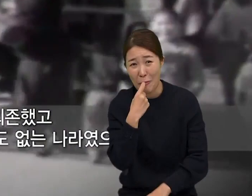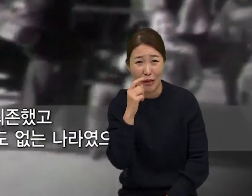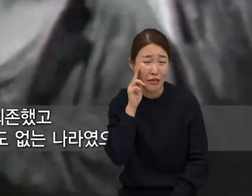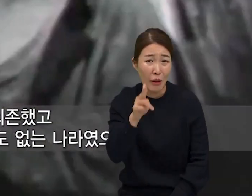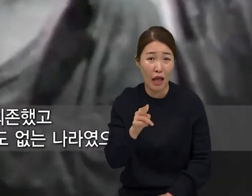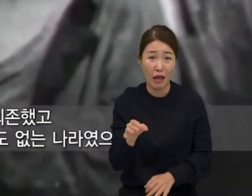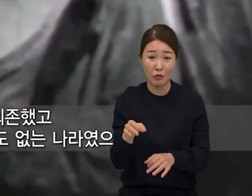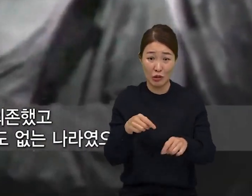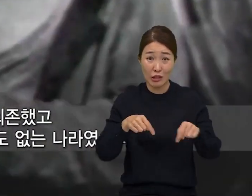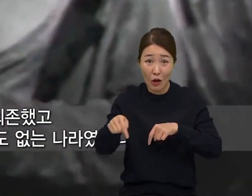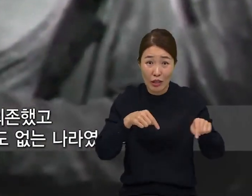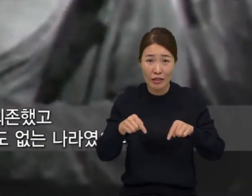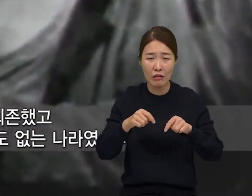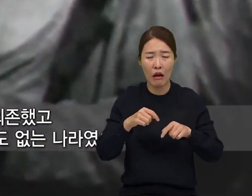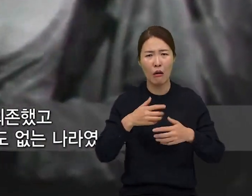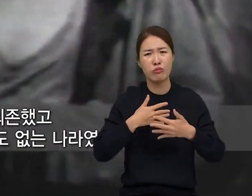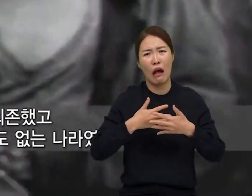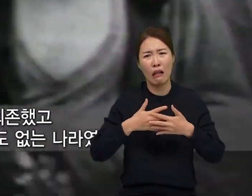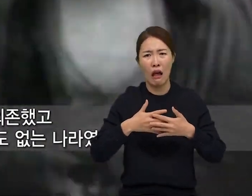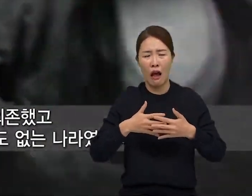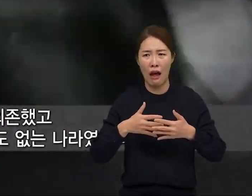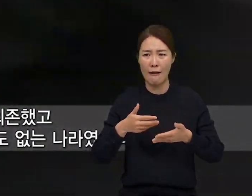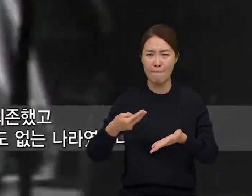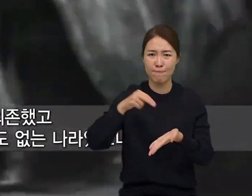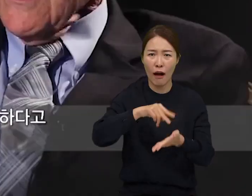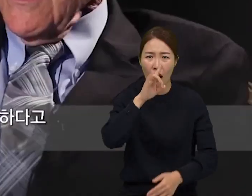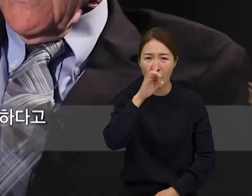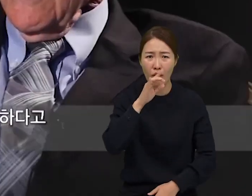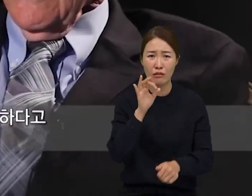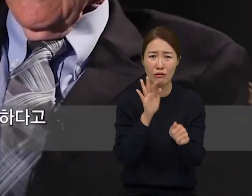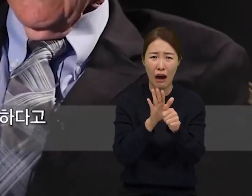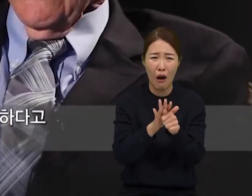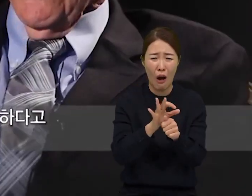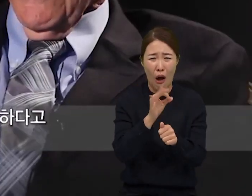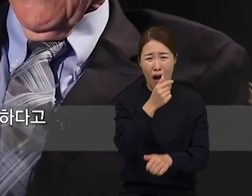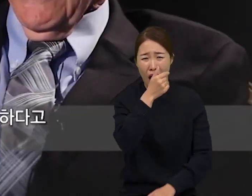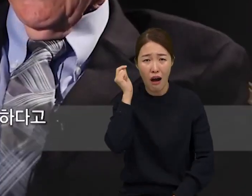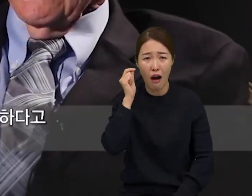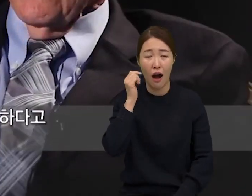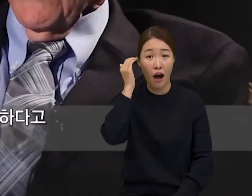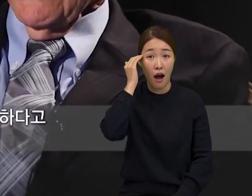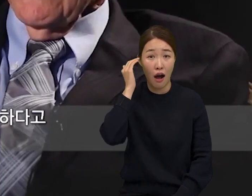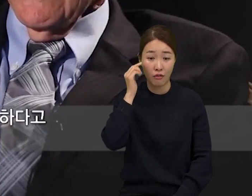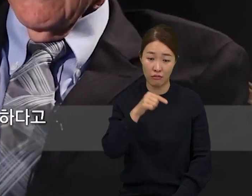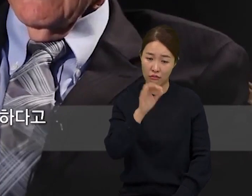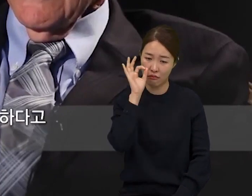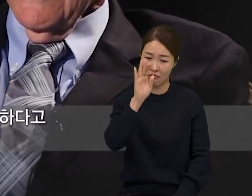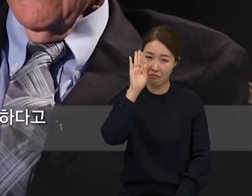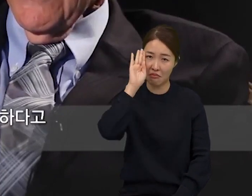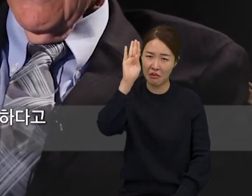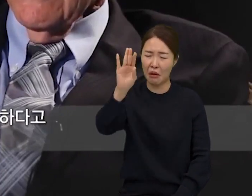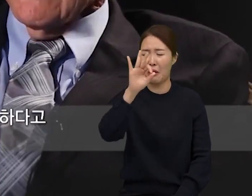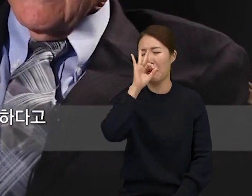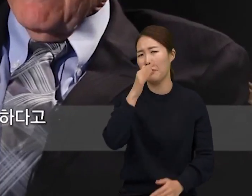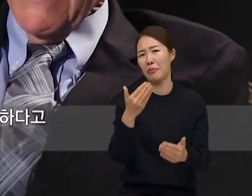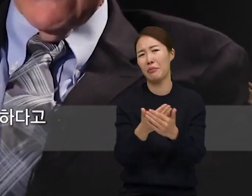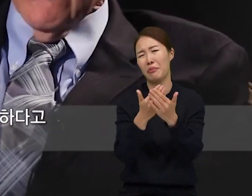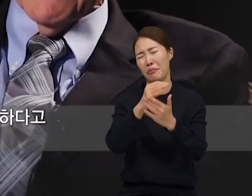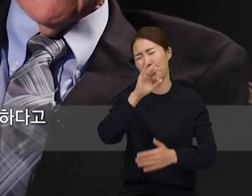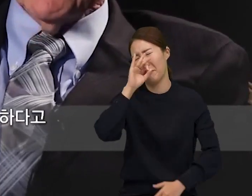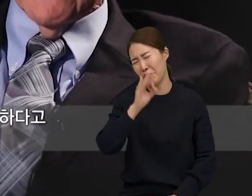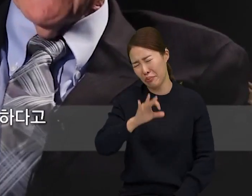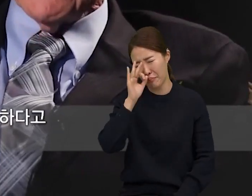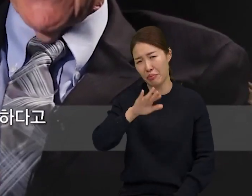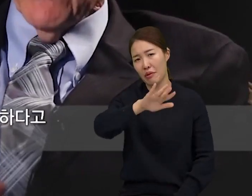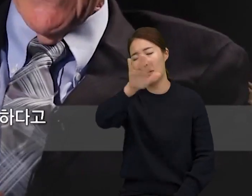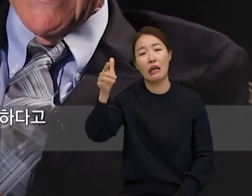turmoil. They didn't see the resources. And when getting there, many